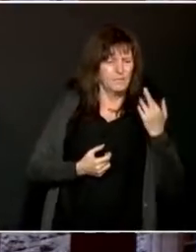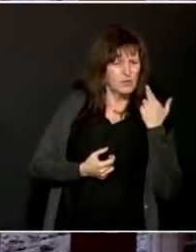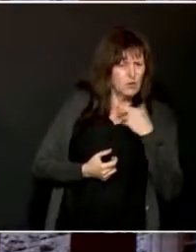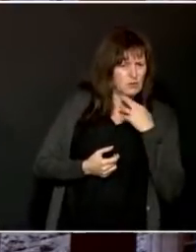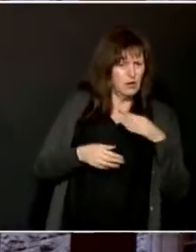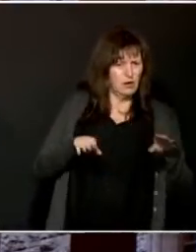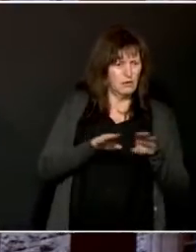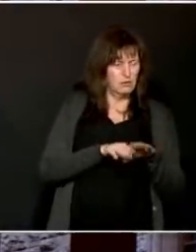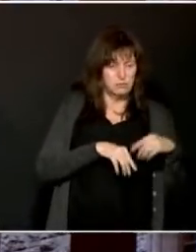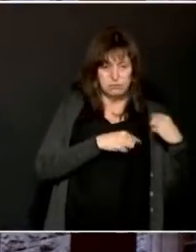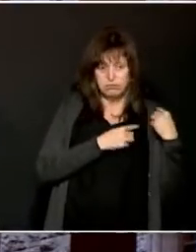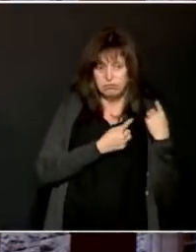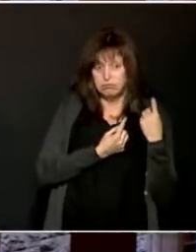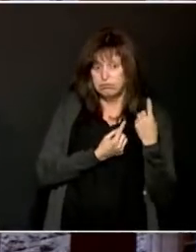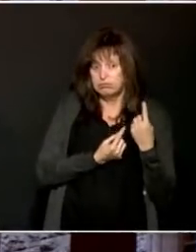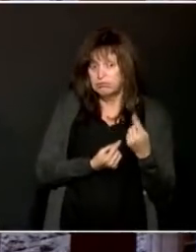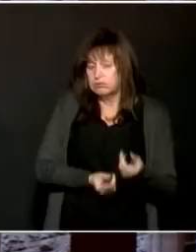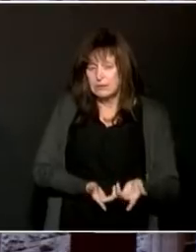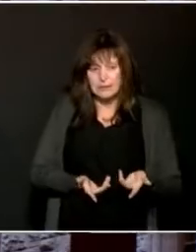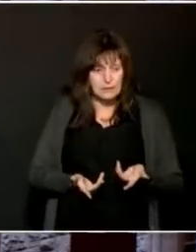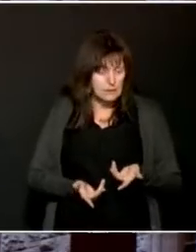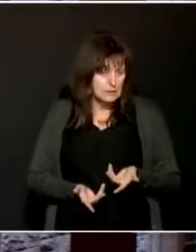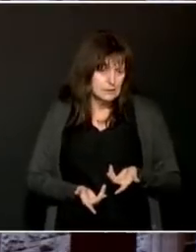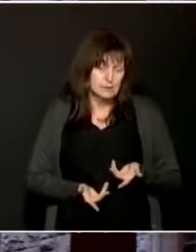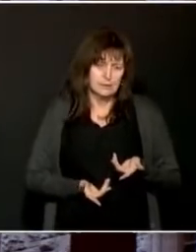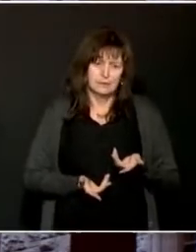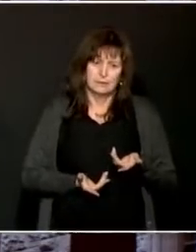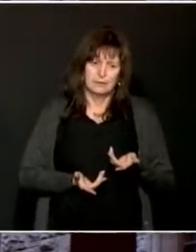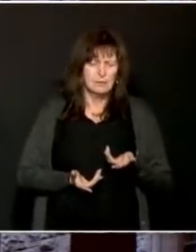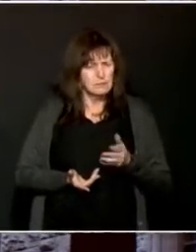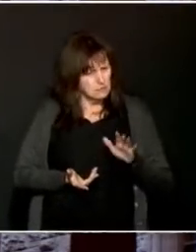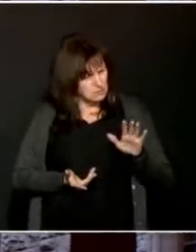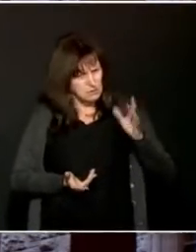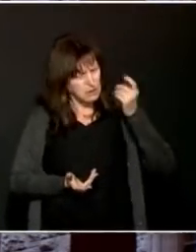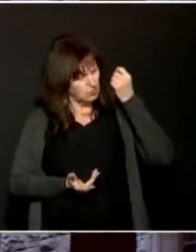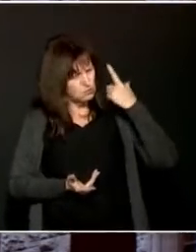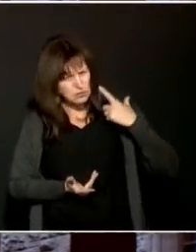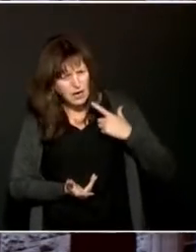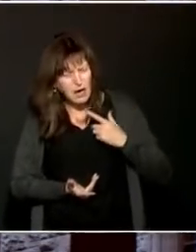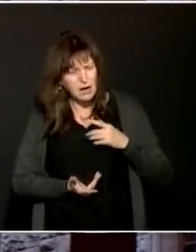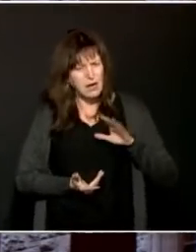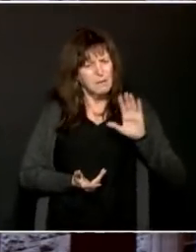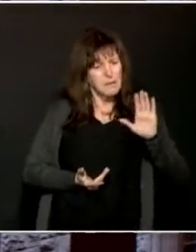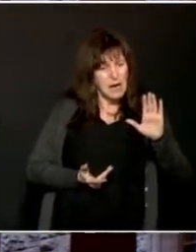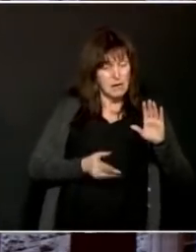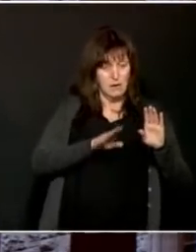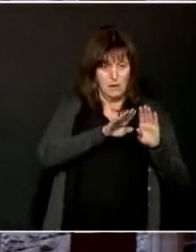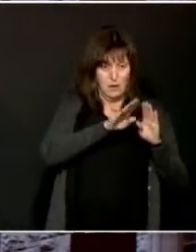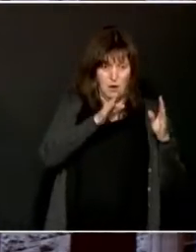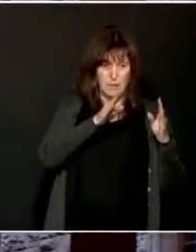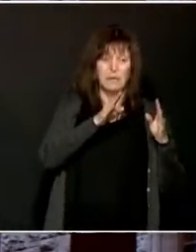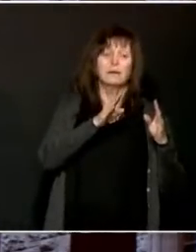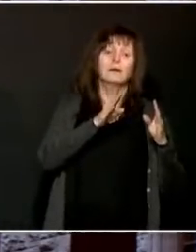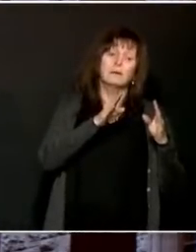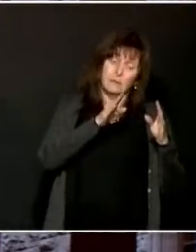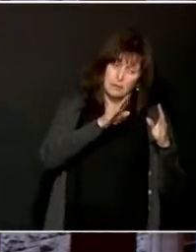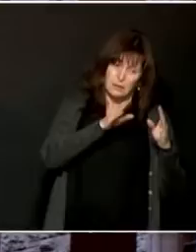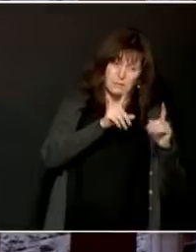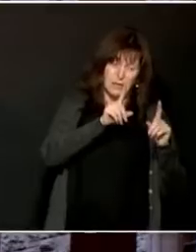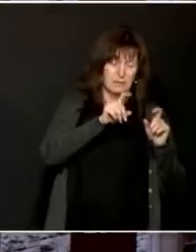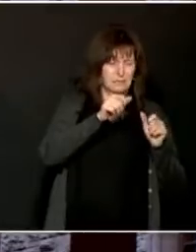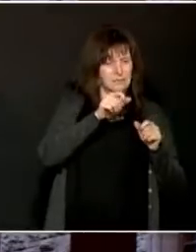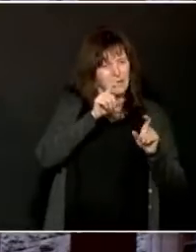time. But like you do with other people, you say, you can open, but you have to honor that by respecting all the rules and